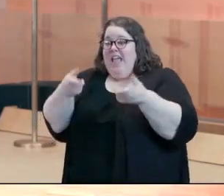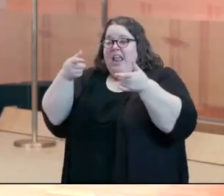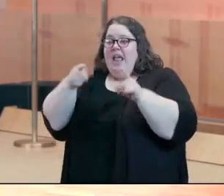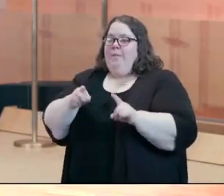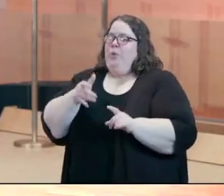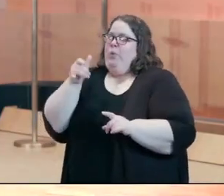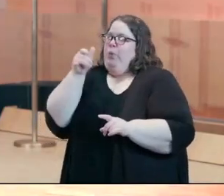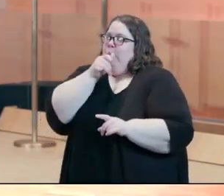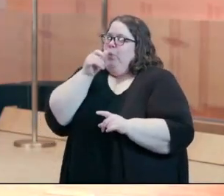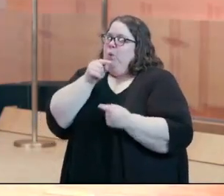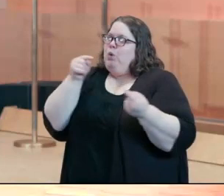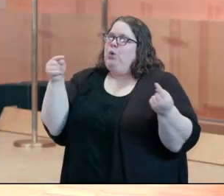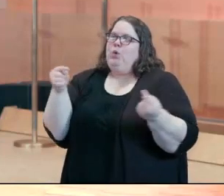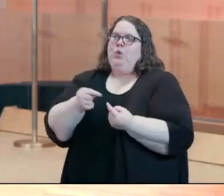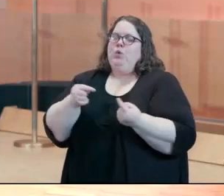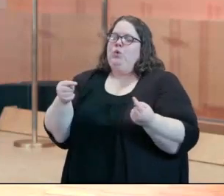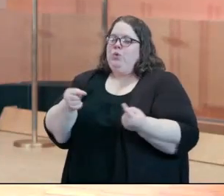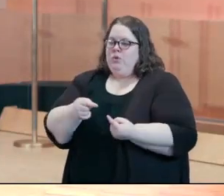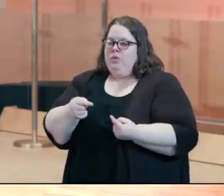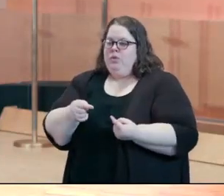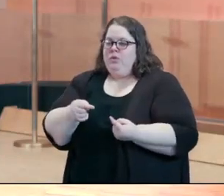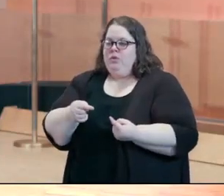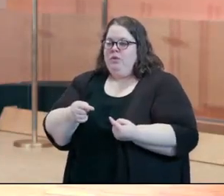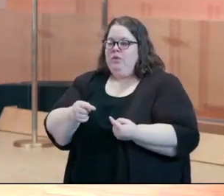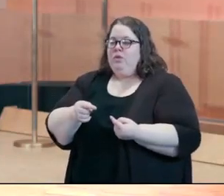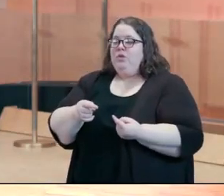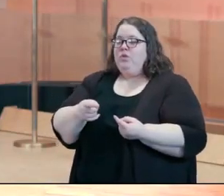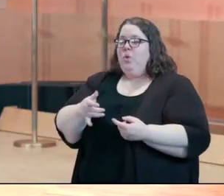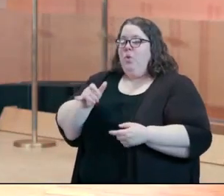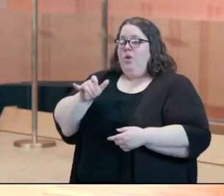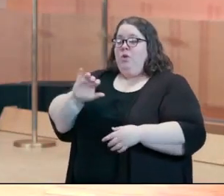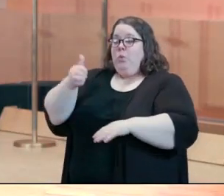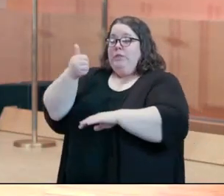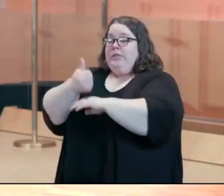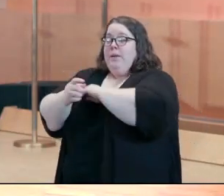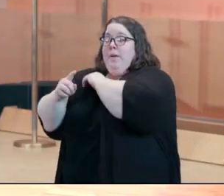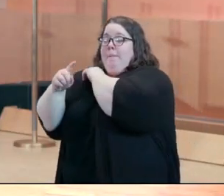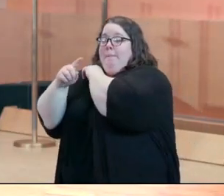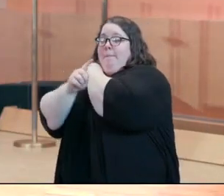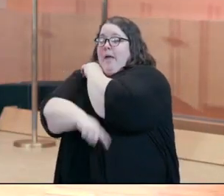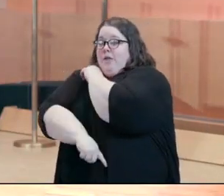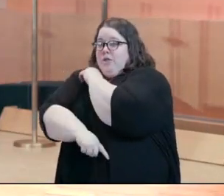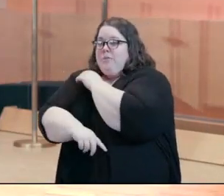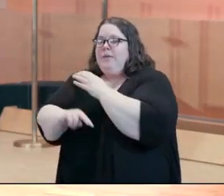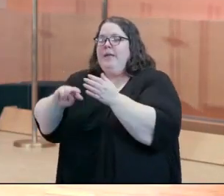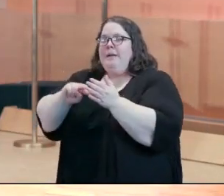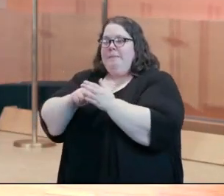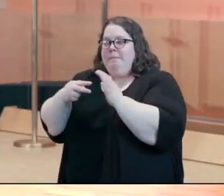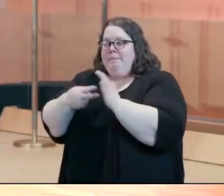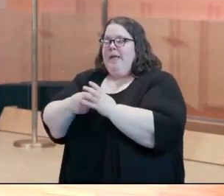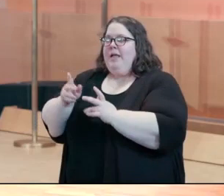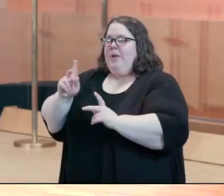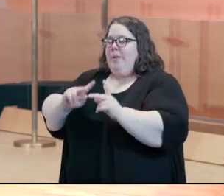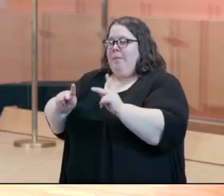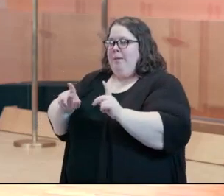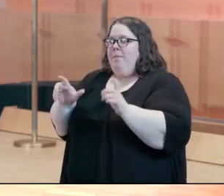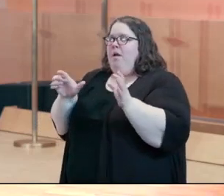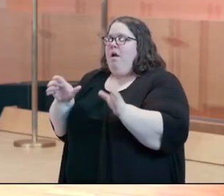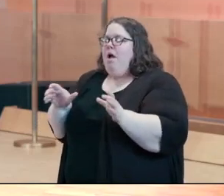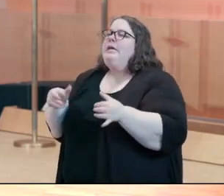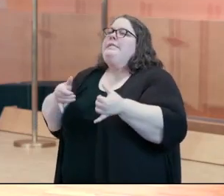so the punishment was kind of the walls that help keep the two people committed, even when they don't feel